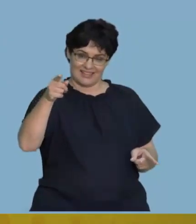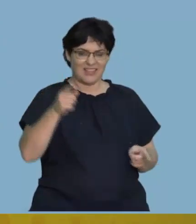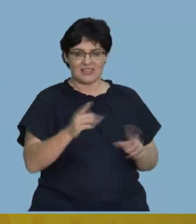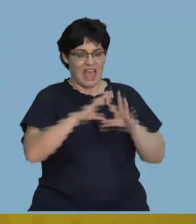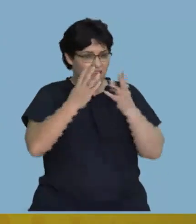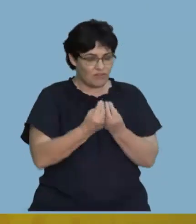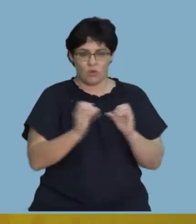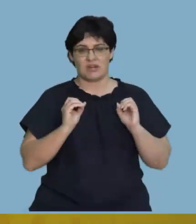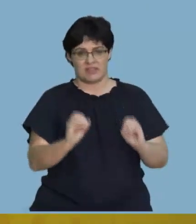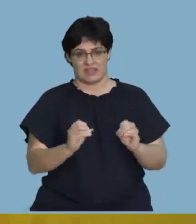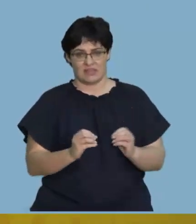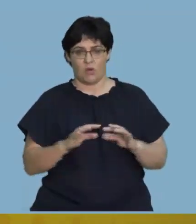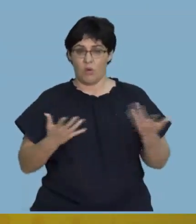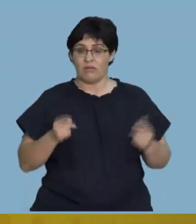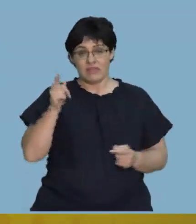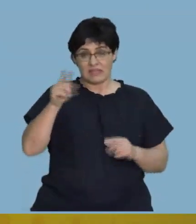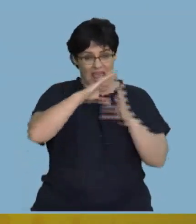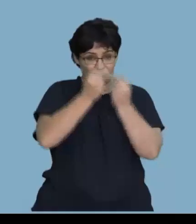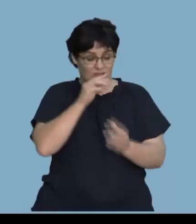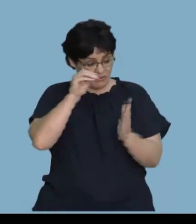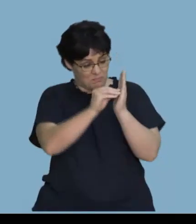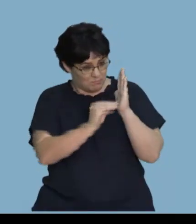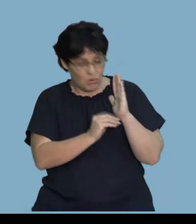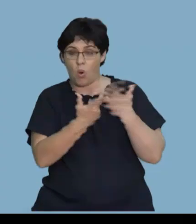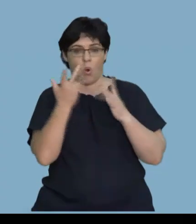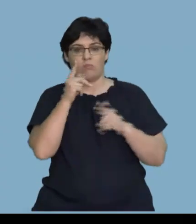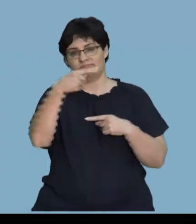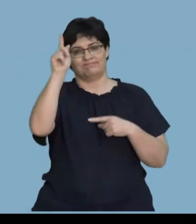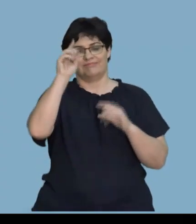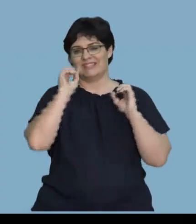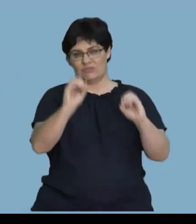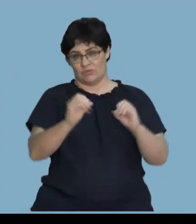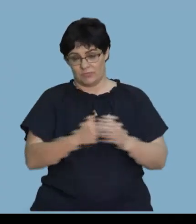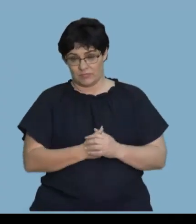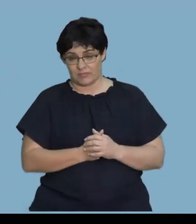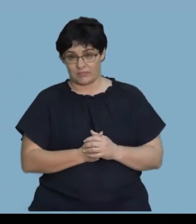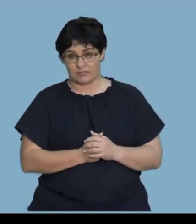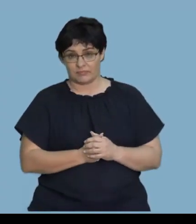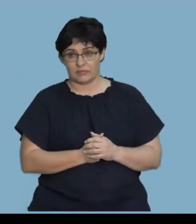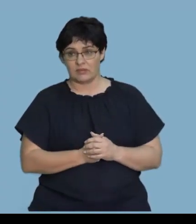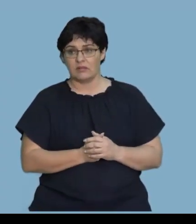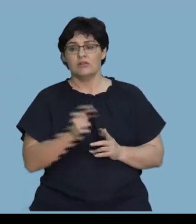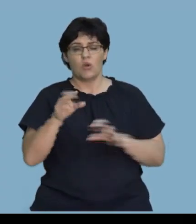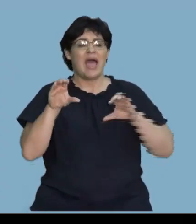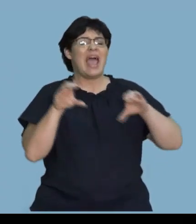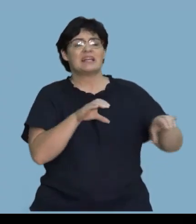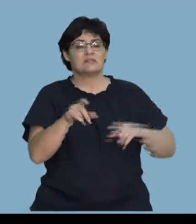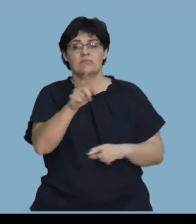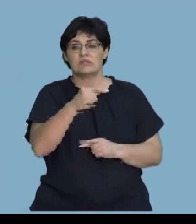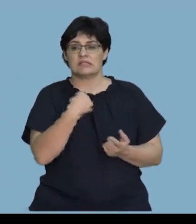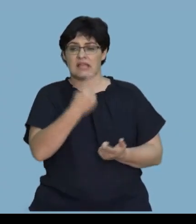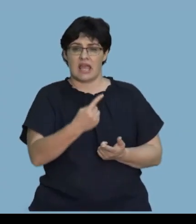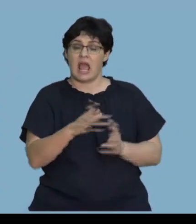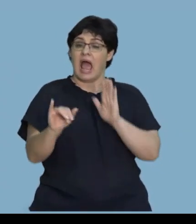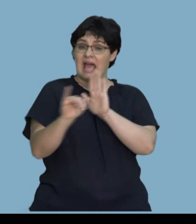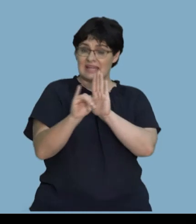It's that or zero, okay? And then name. So the action verb in this case, name, you just identify